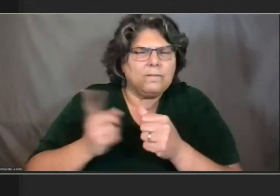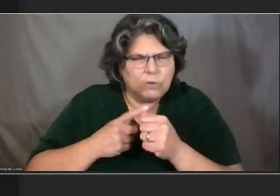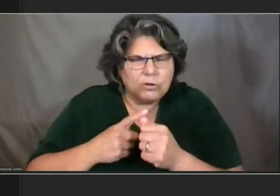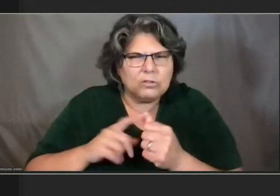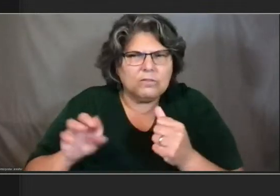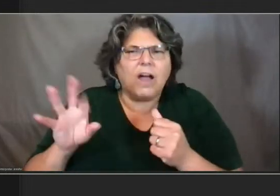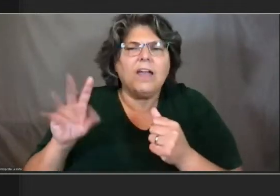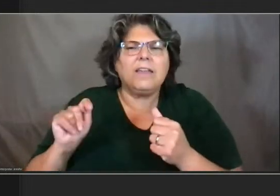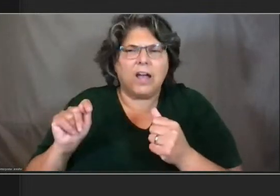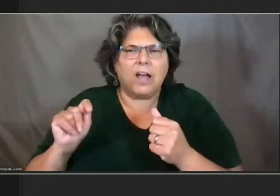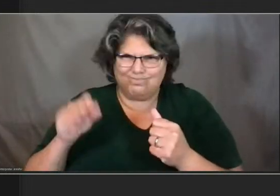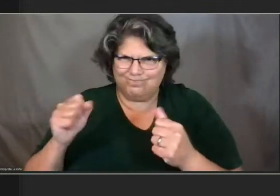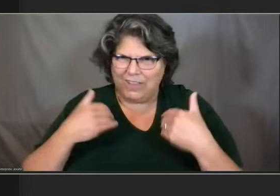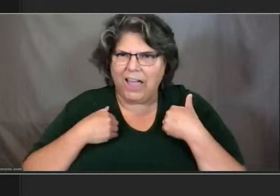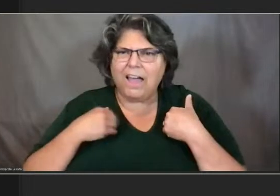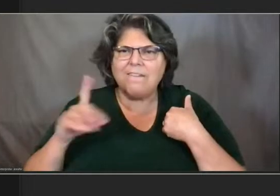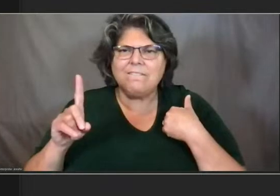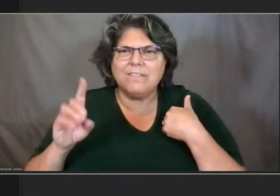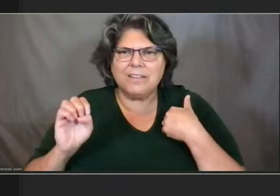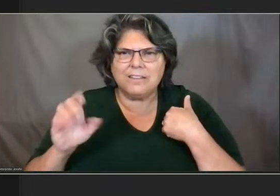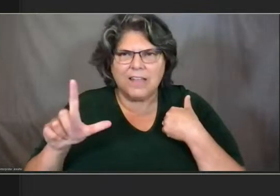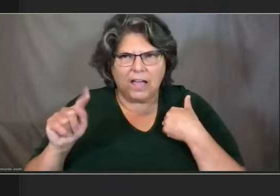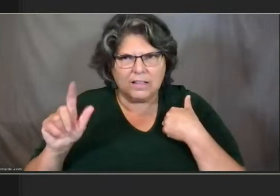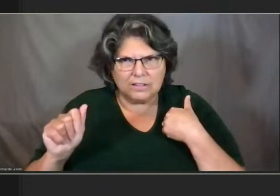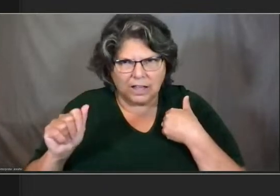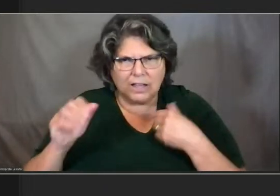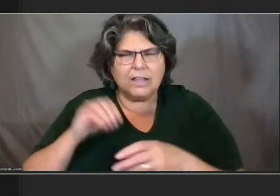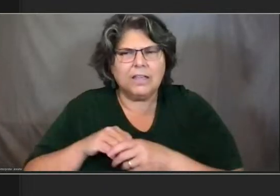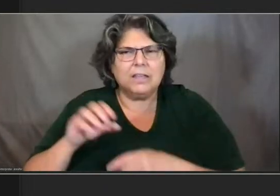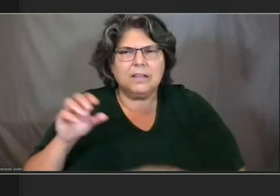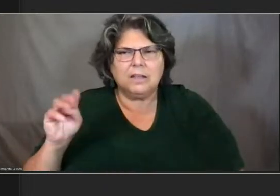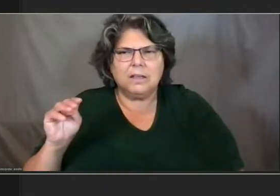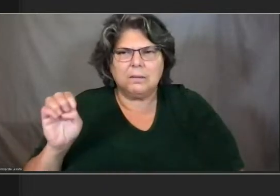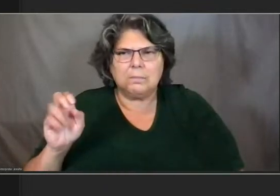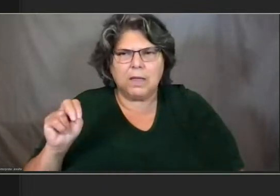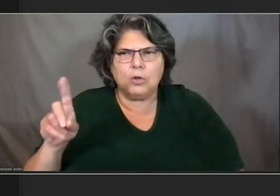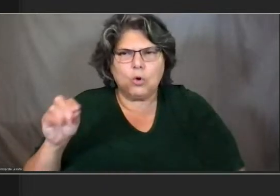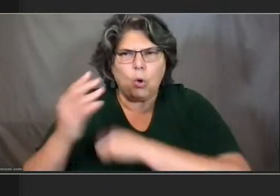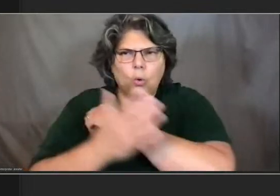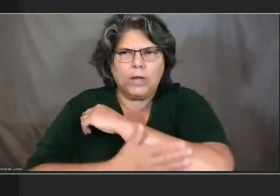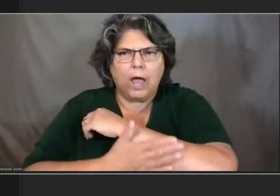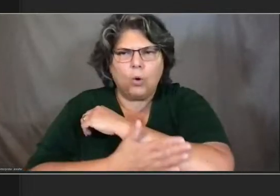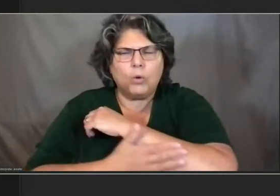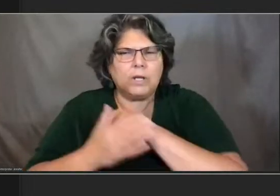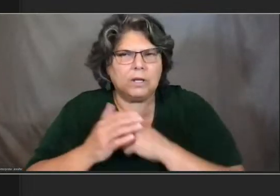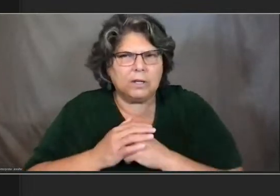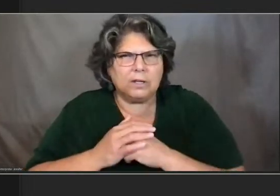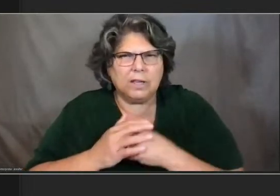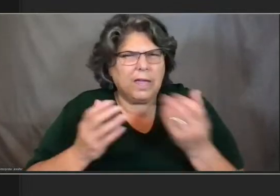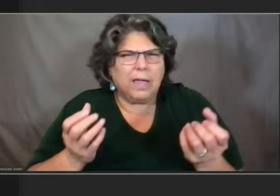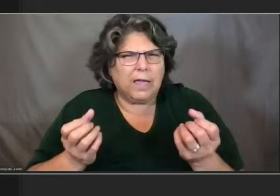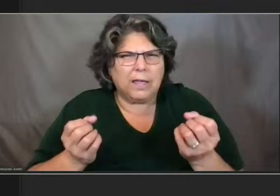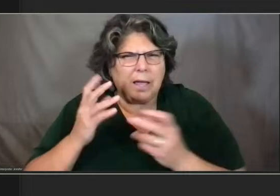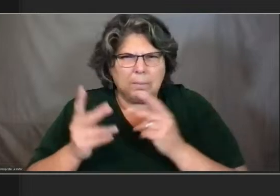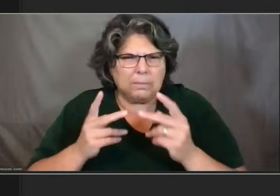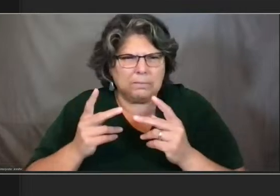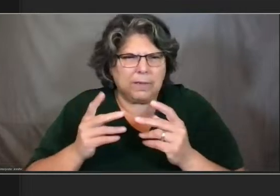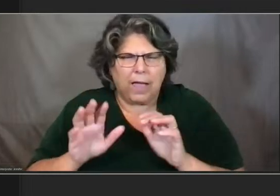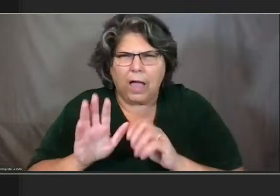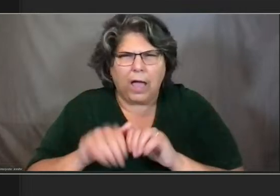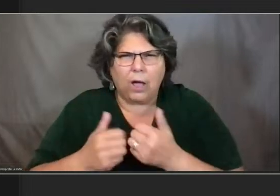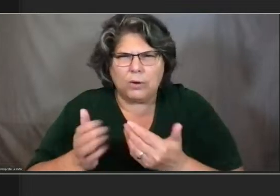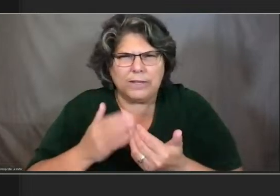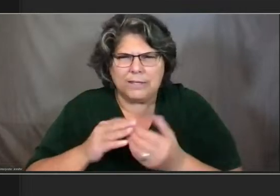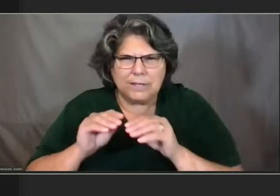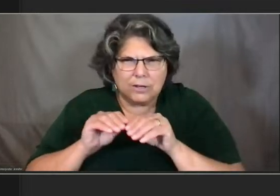the Delta variant in Mendocino County, and at what was the spread rate? Like, how